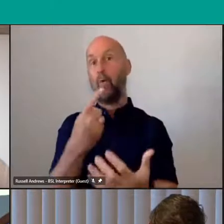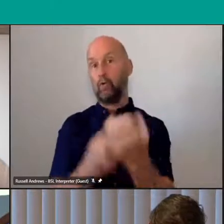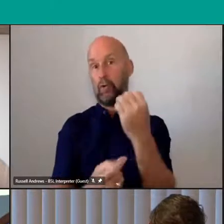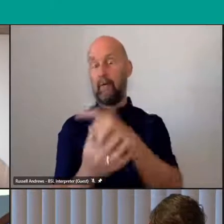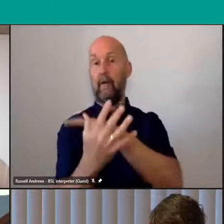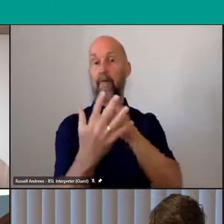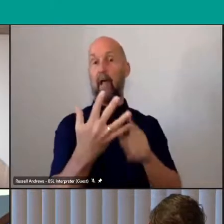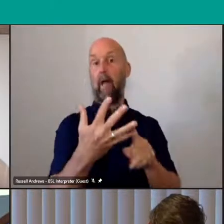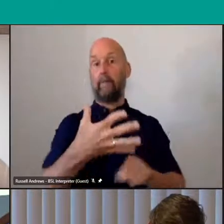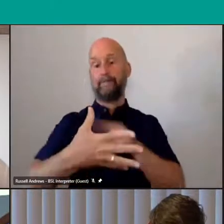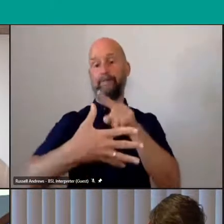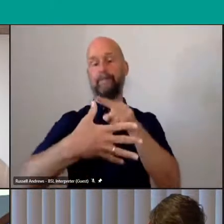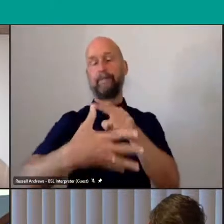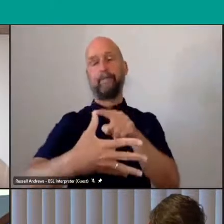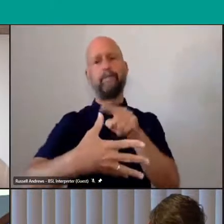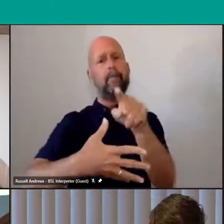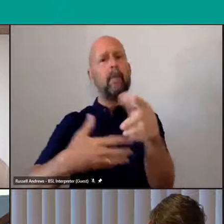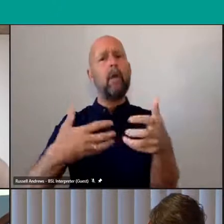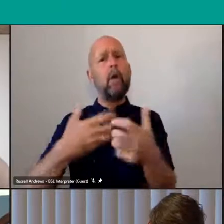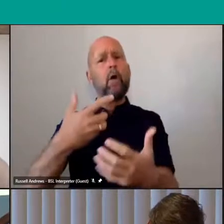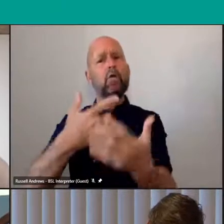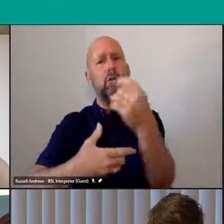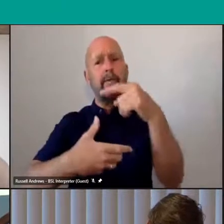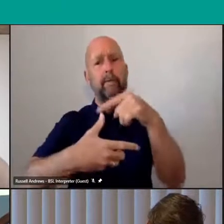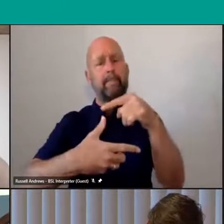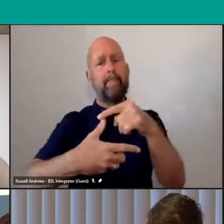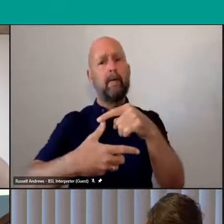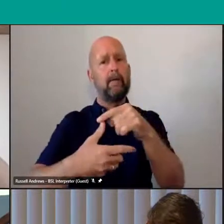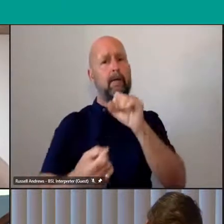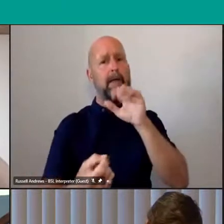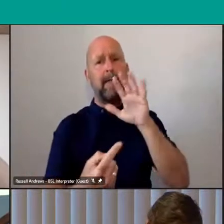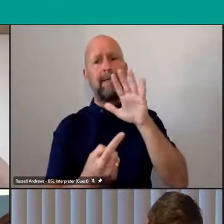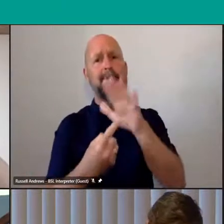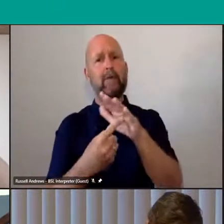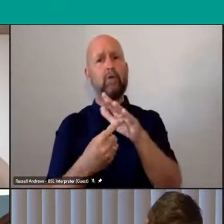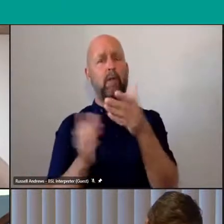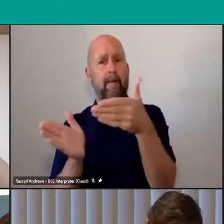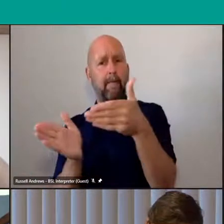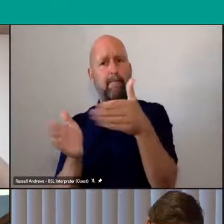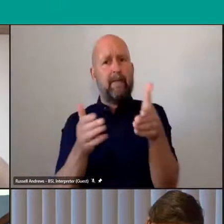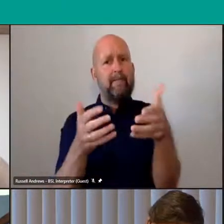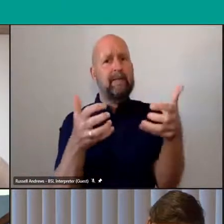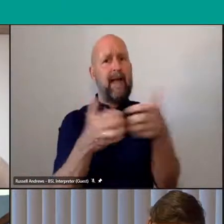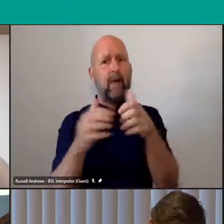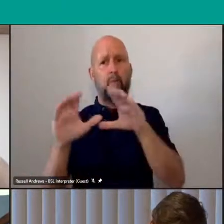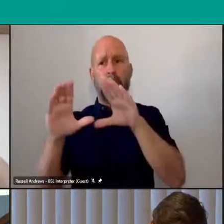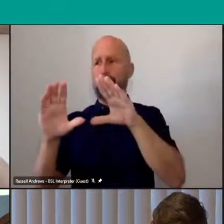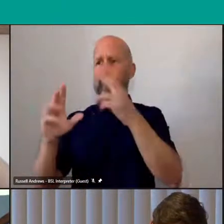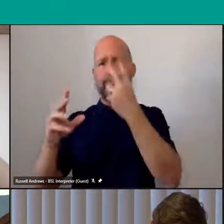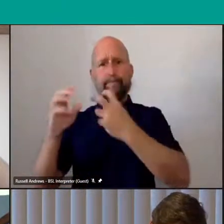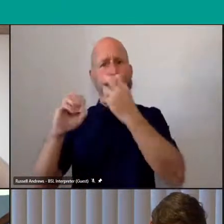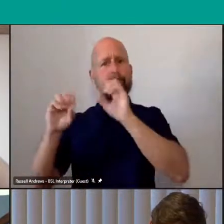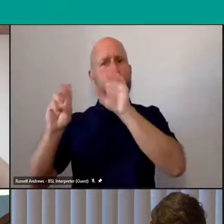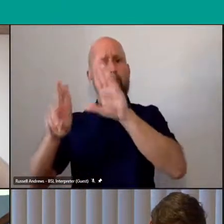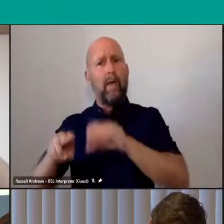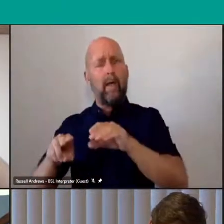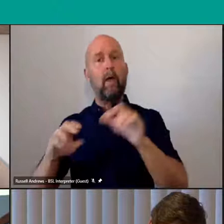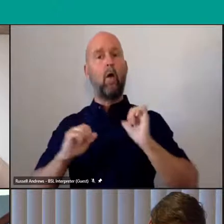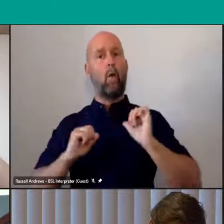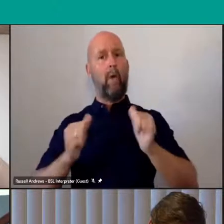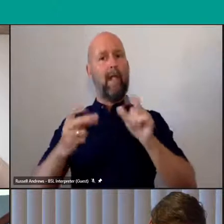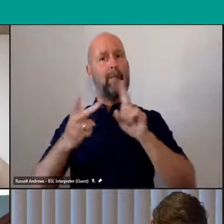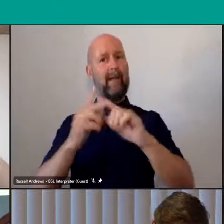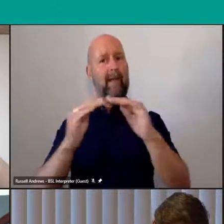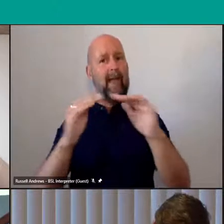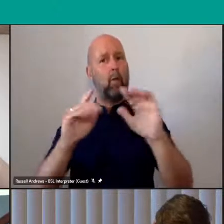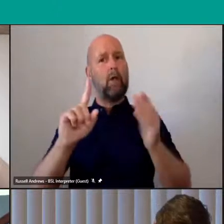The first was achieving what we called an essential pivot in how we tackle inequality by putting a set of well-being and equality